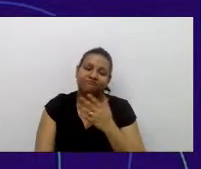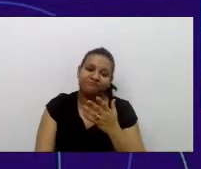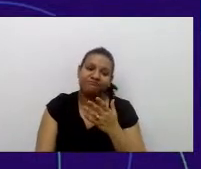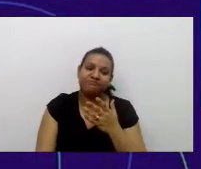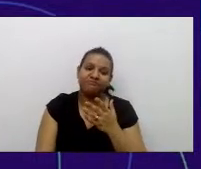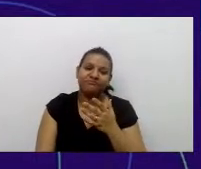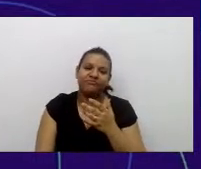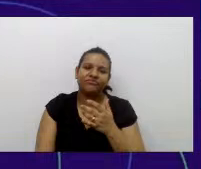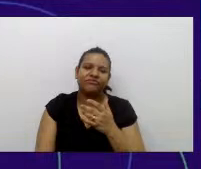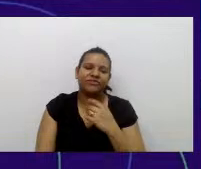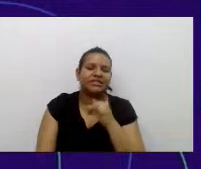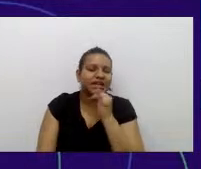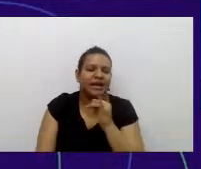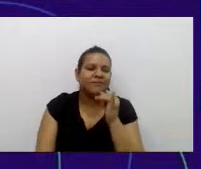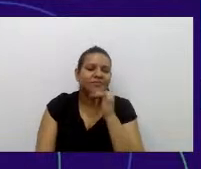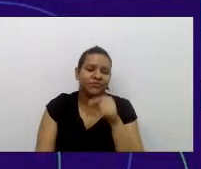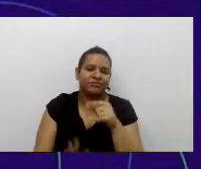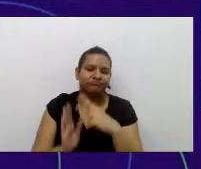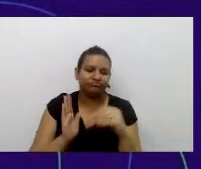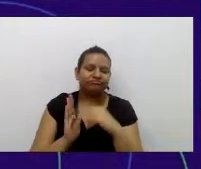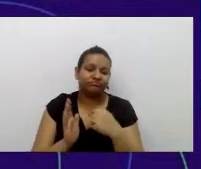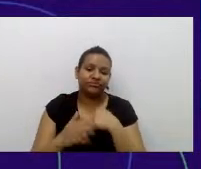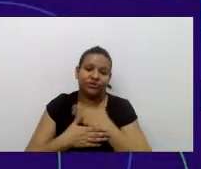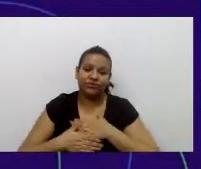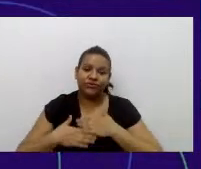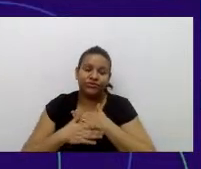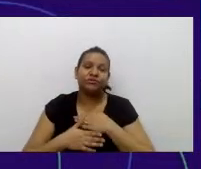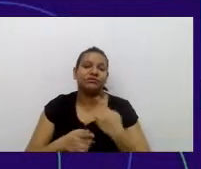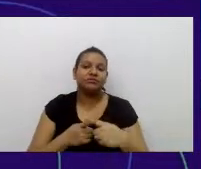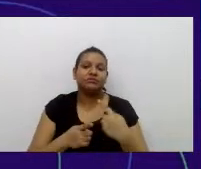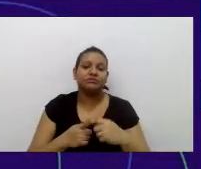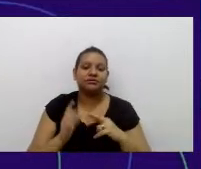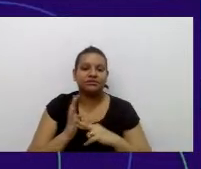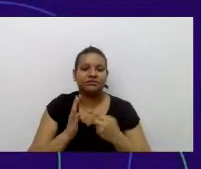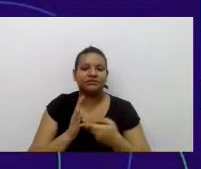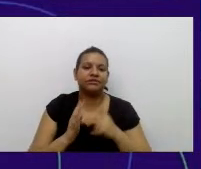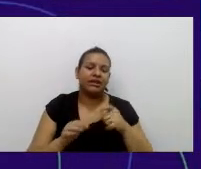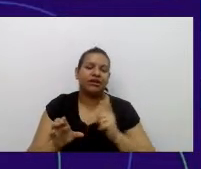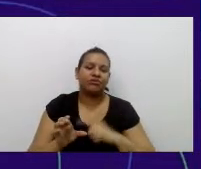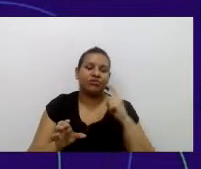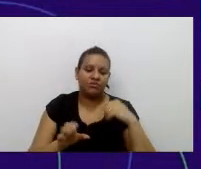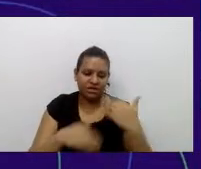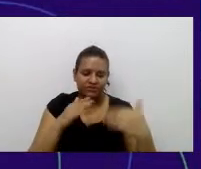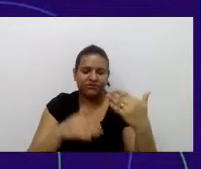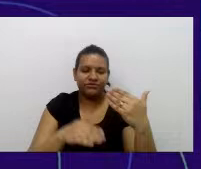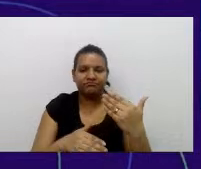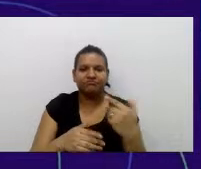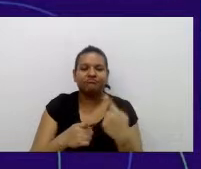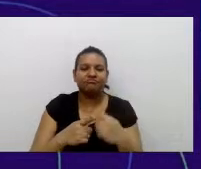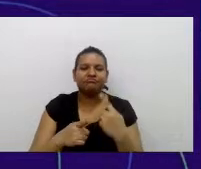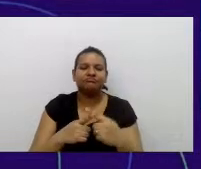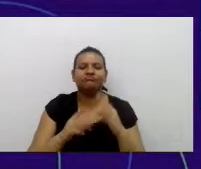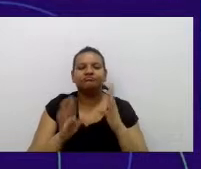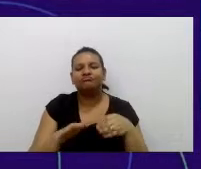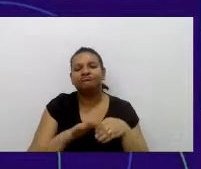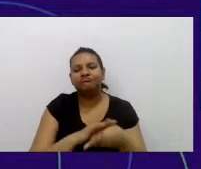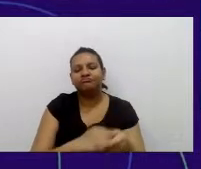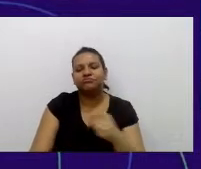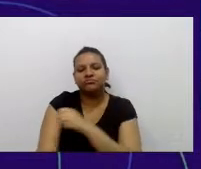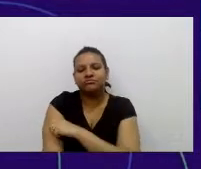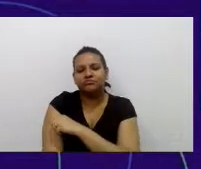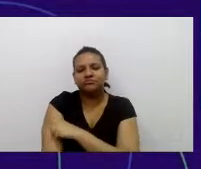autonomy. I think typically maybe students would go to the end of a student book and look up some grammar resources or